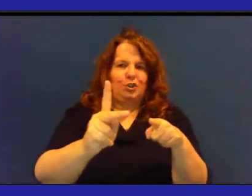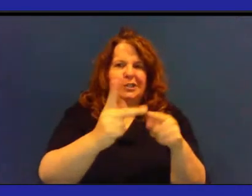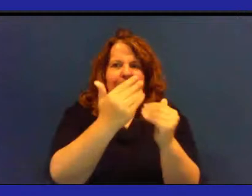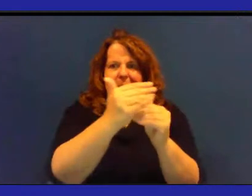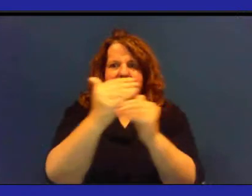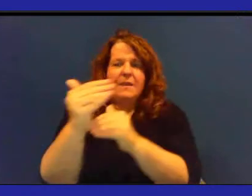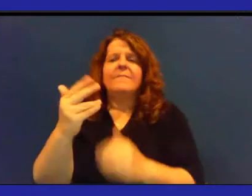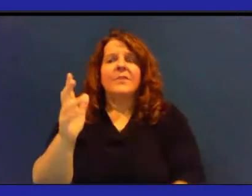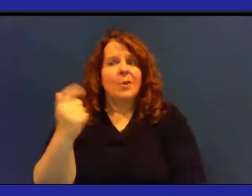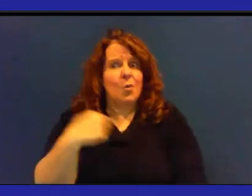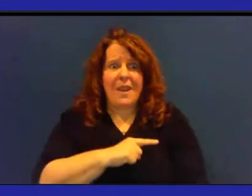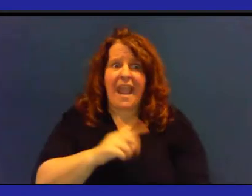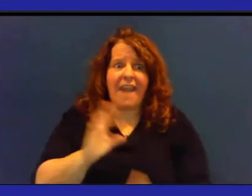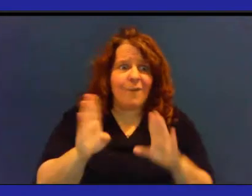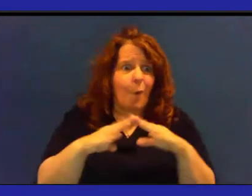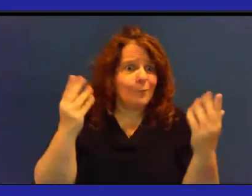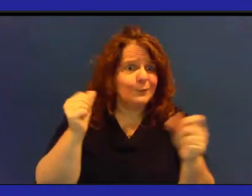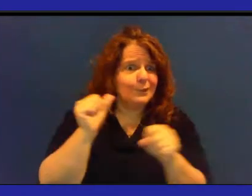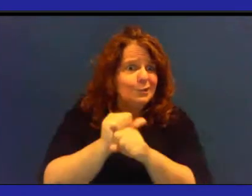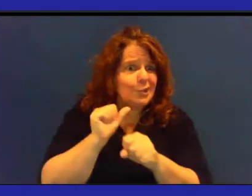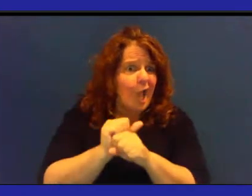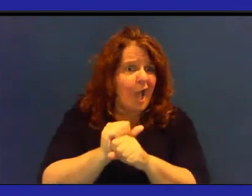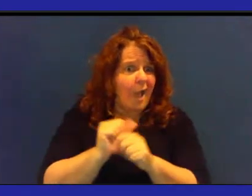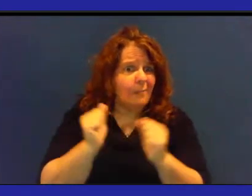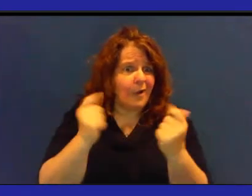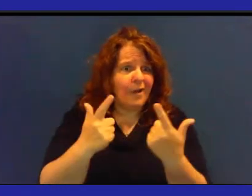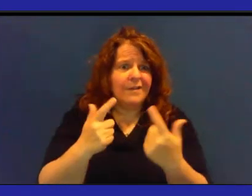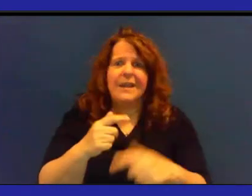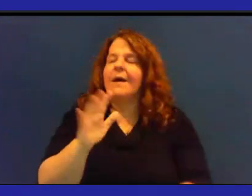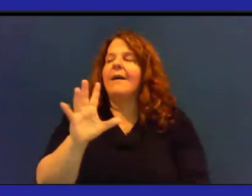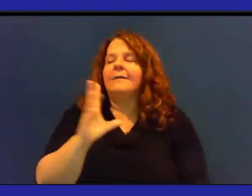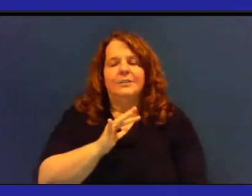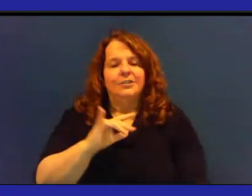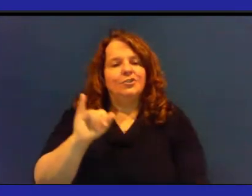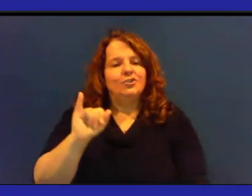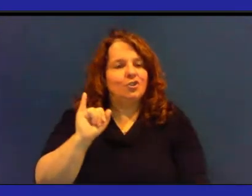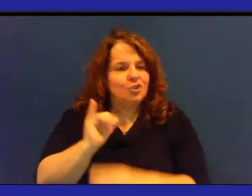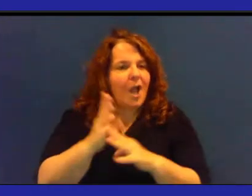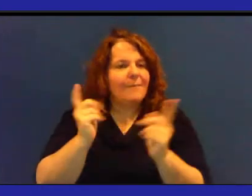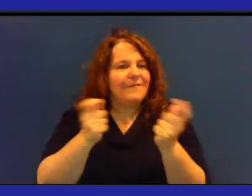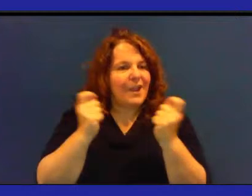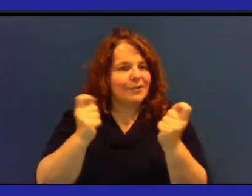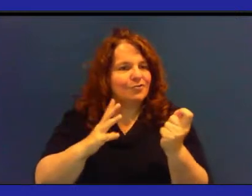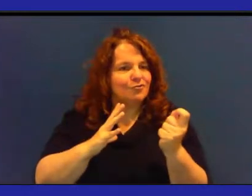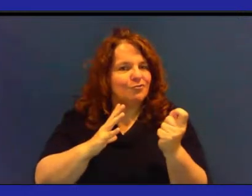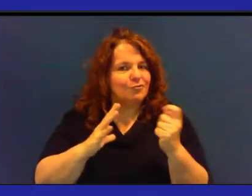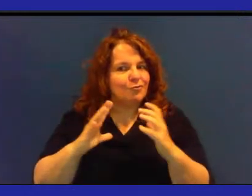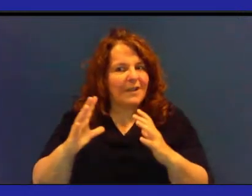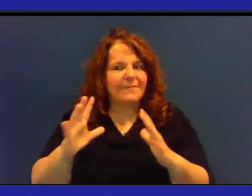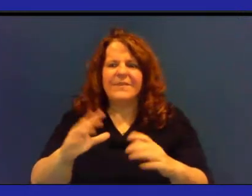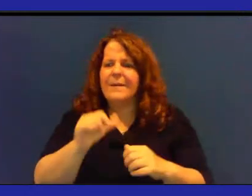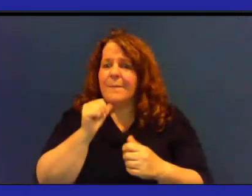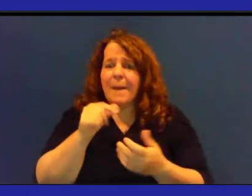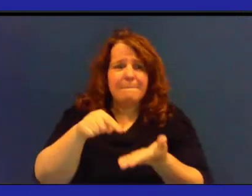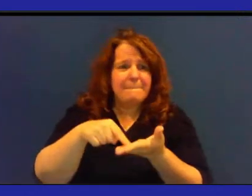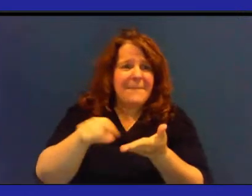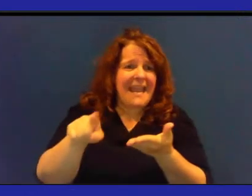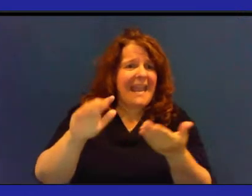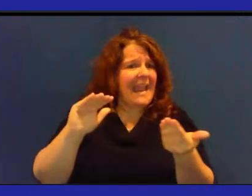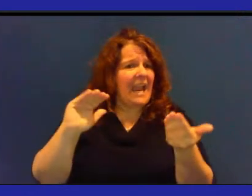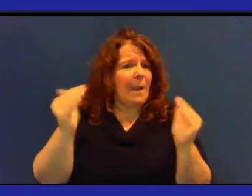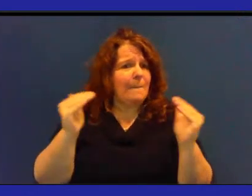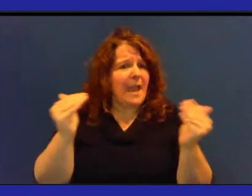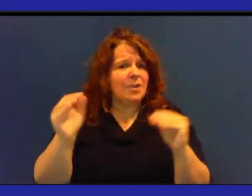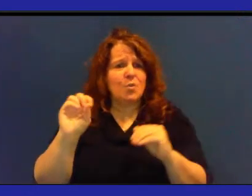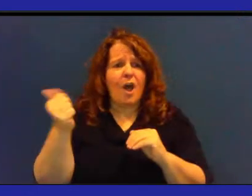openings everywhere. Yvette is great about job fairs. And in some of the cases, it isn't about our compensation compared to others.